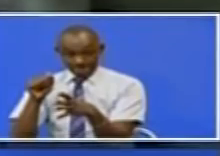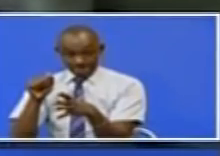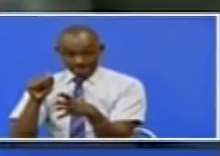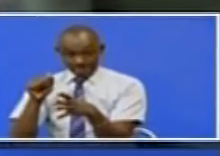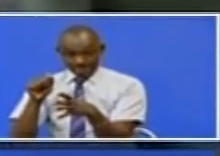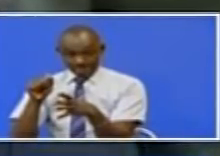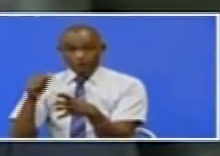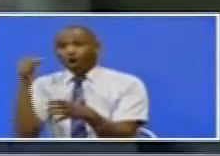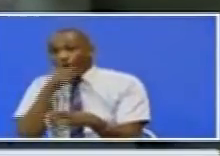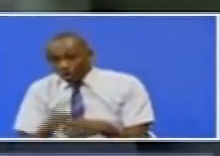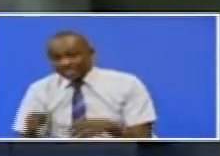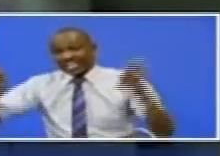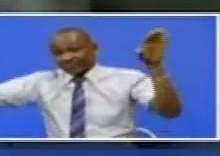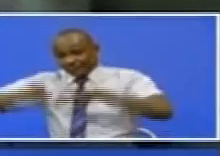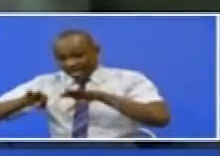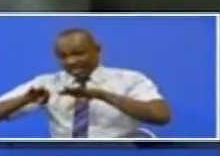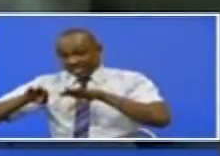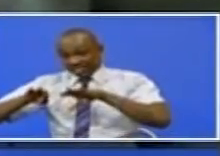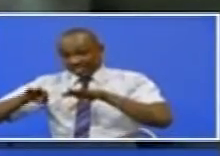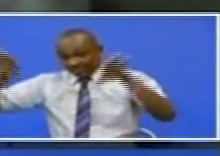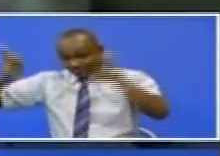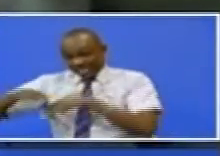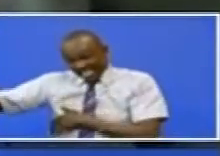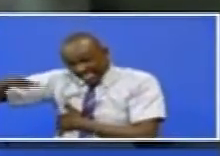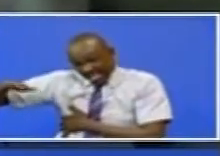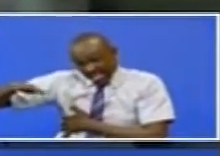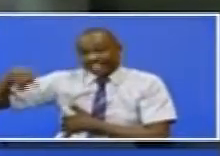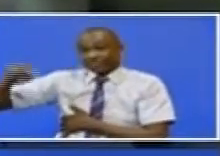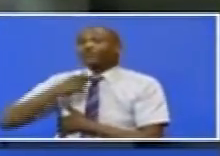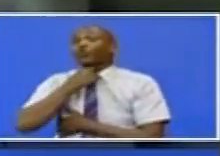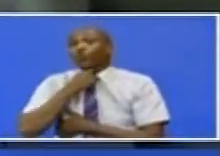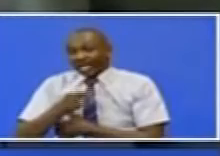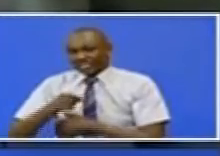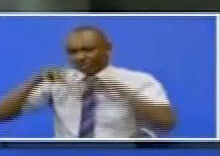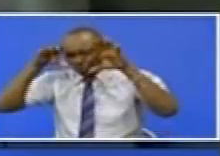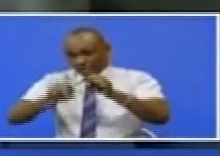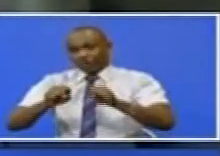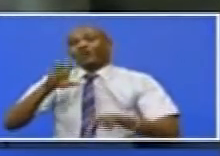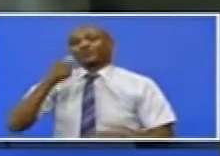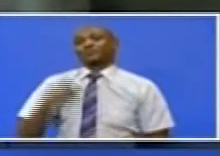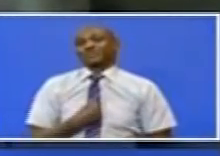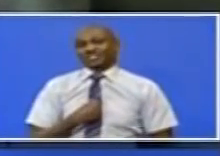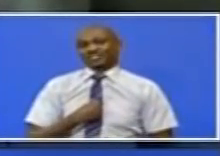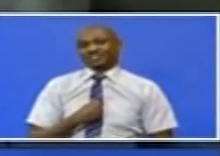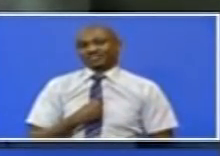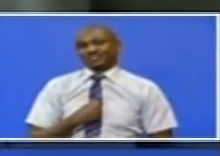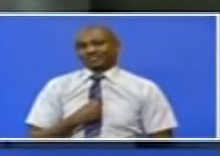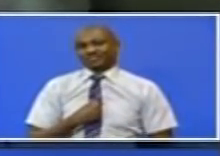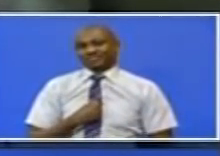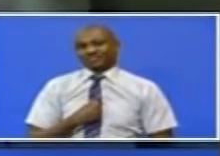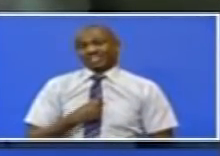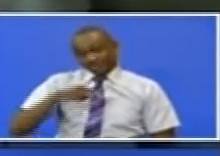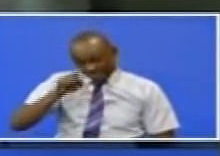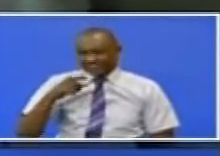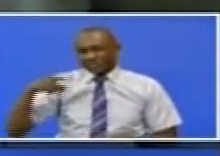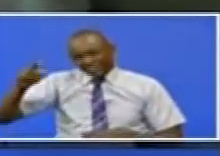the old Rift Valley province who are wanting to take over from me. There are